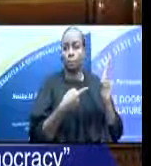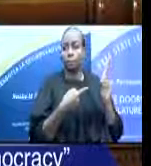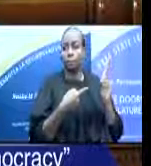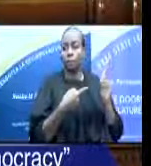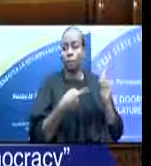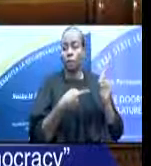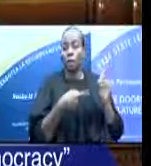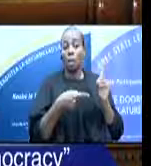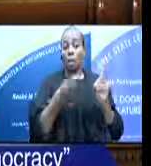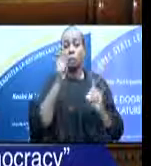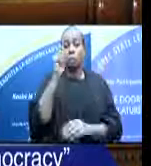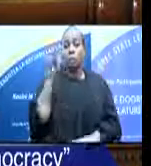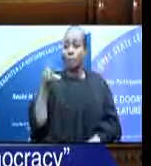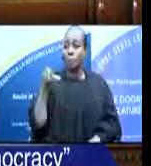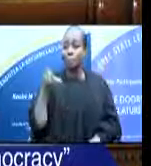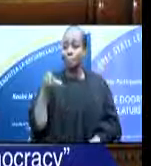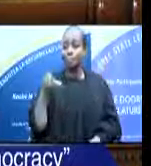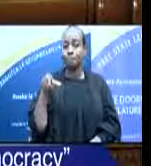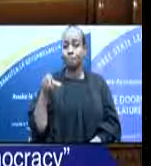Madam Speaker,